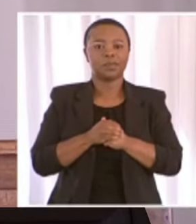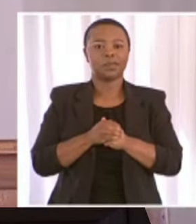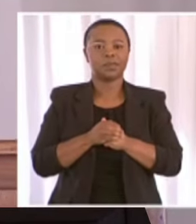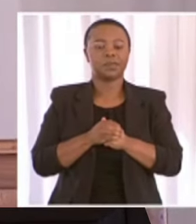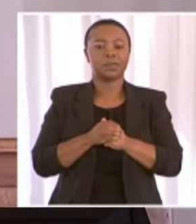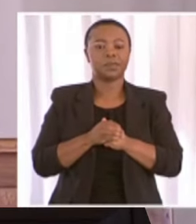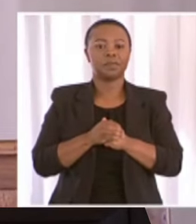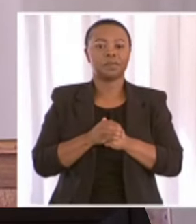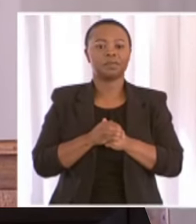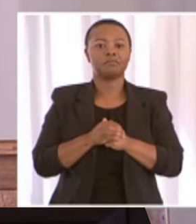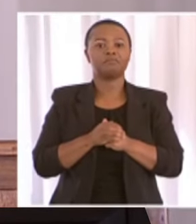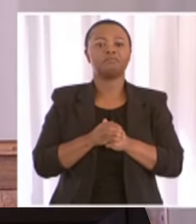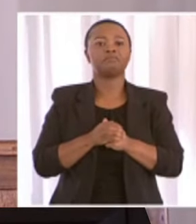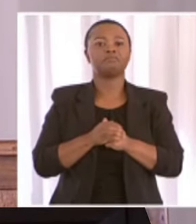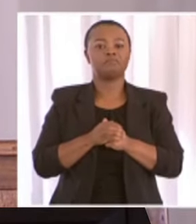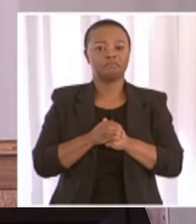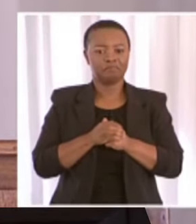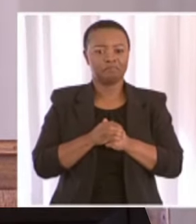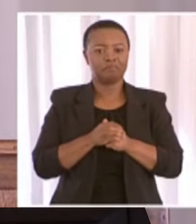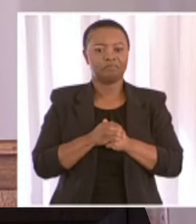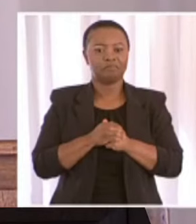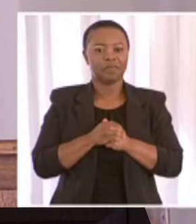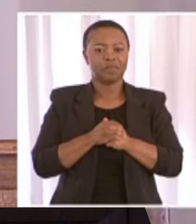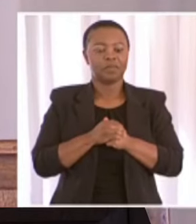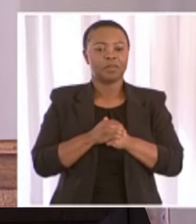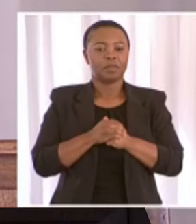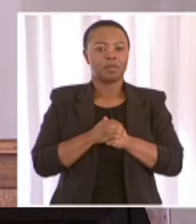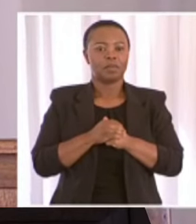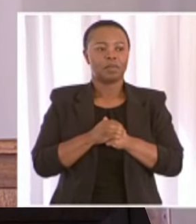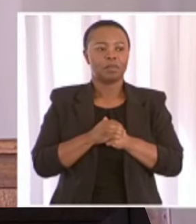But thank you, Comrade Twizel, for making